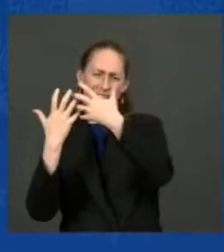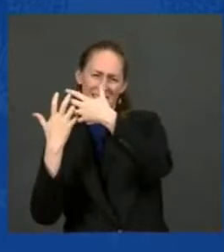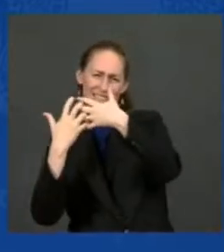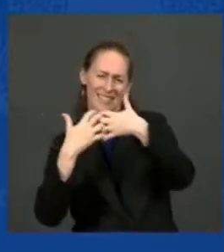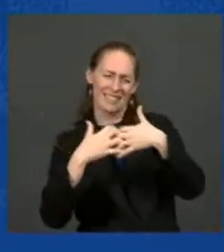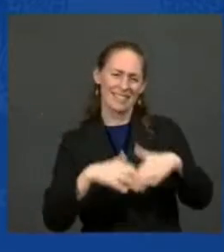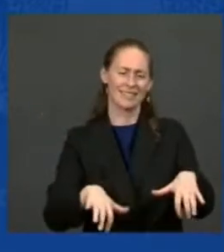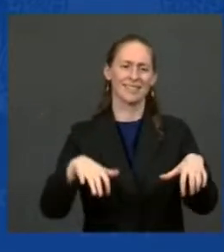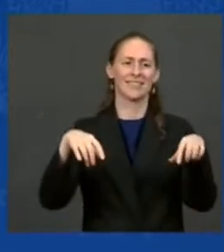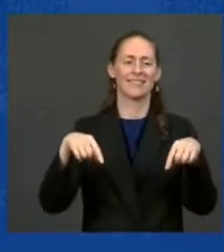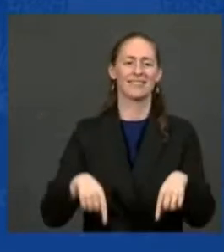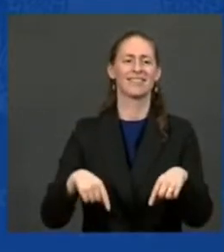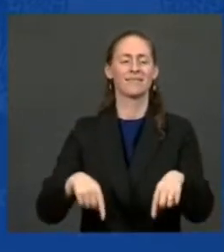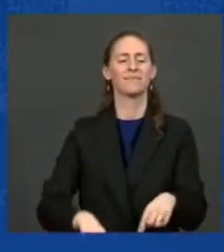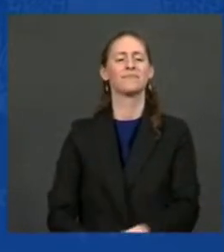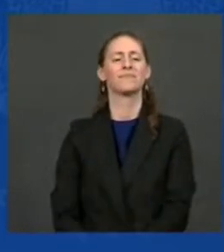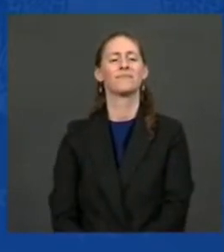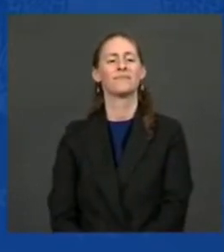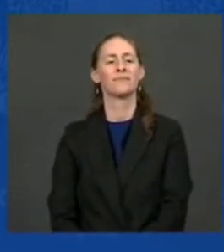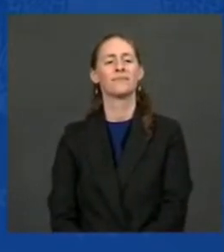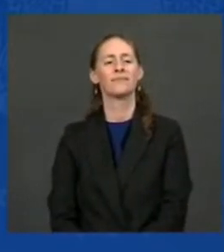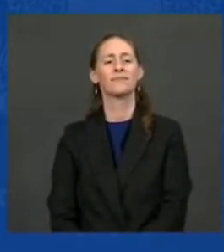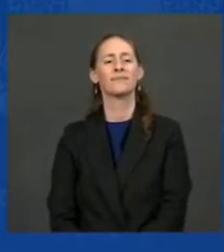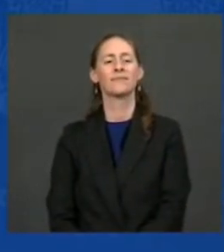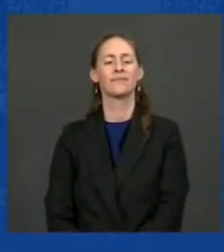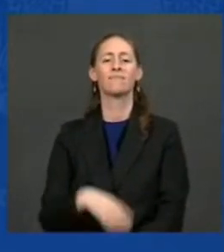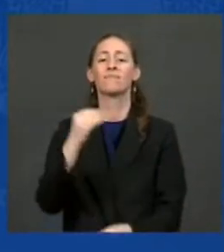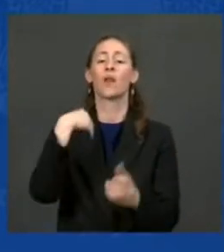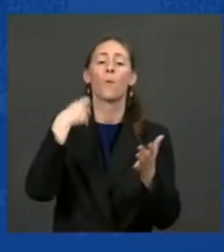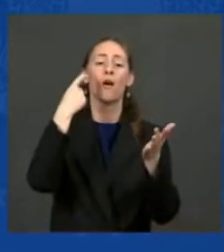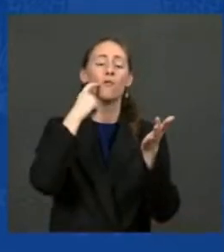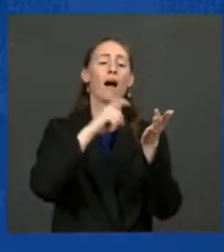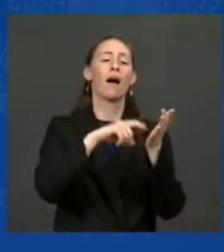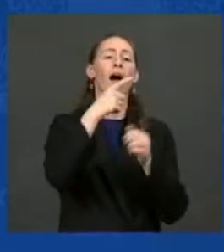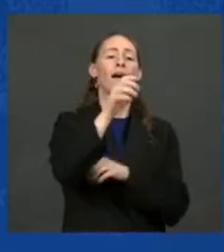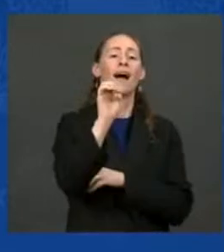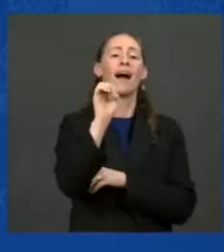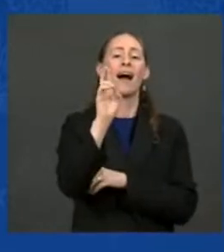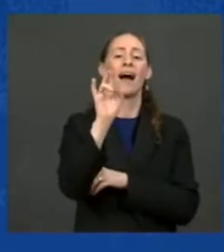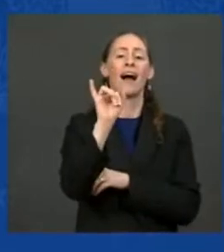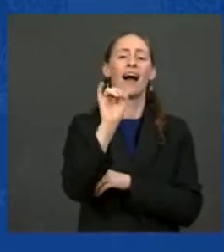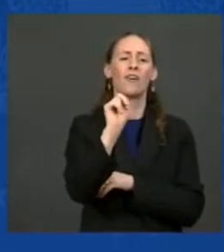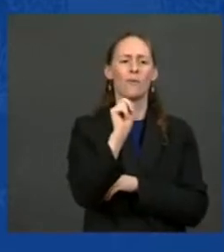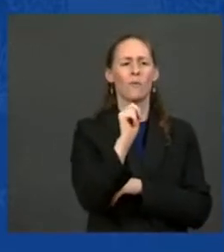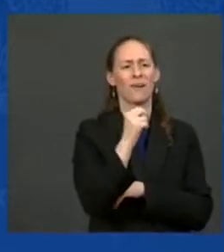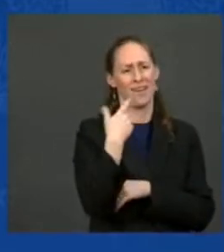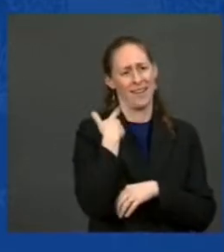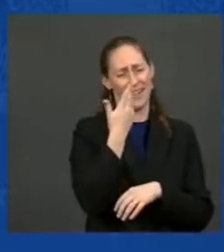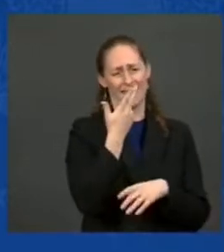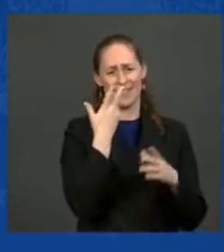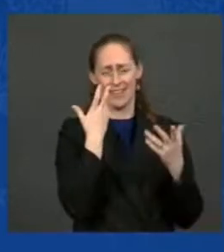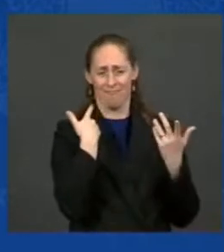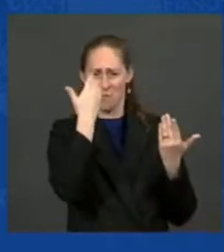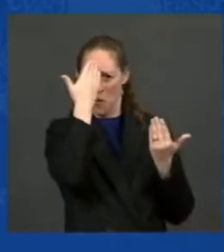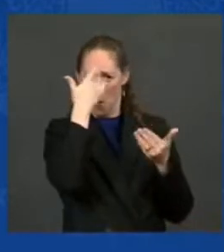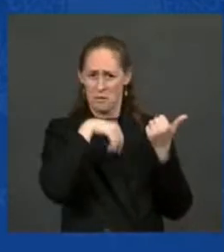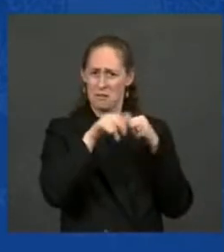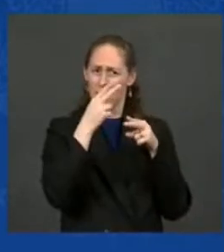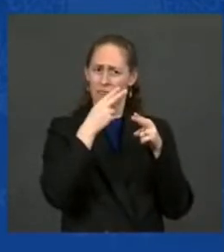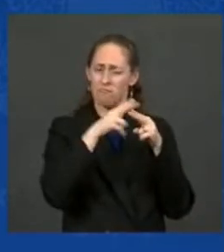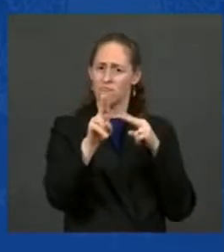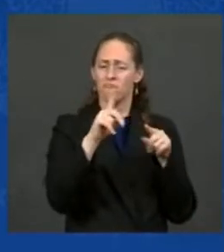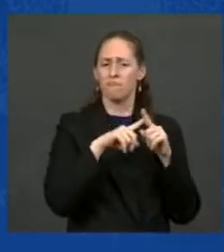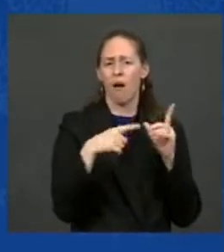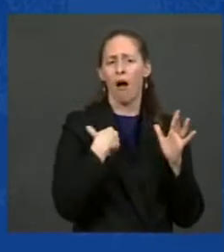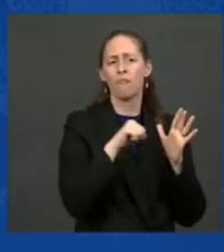And Erin Bingle. Erin Bingle as well, working with us. Erin and I have only known her a short time, but she is phenomenal, the job she's